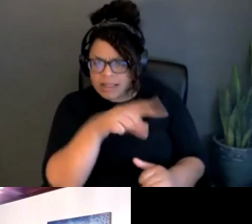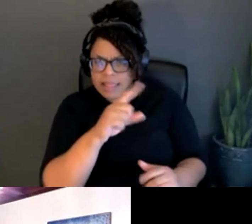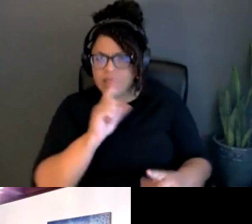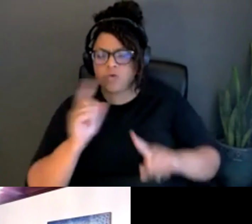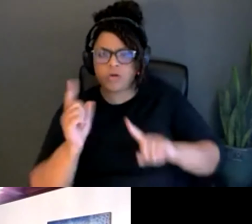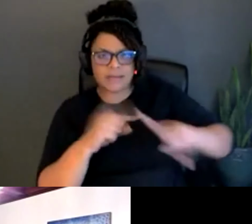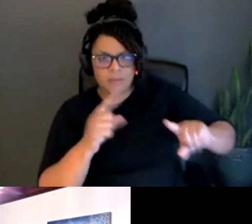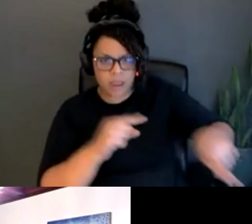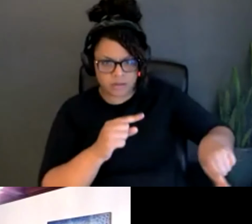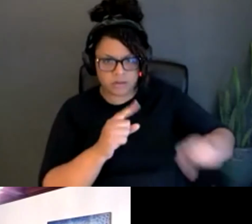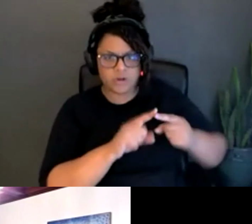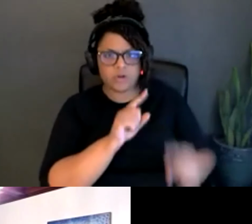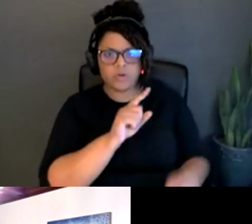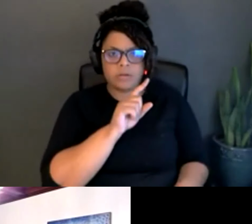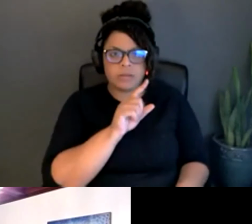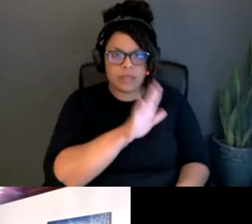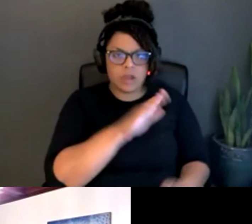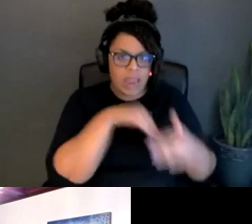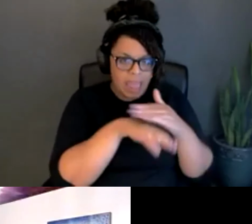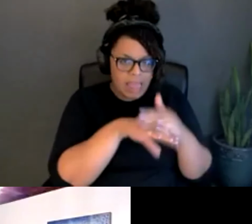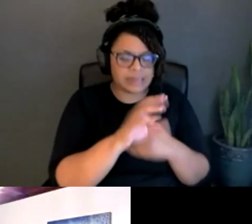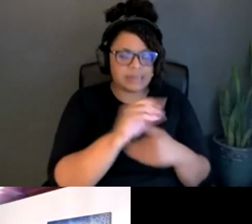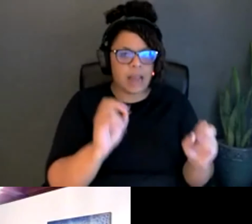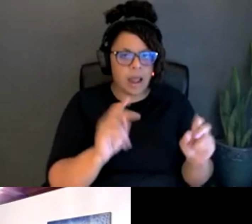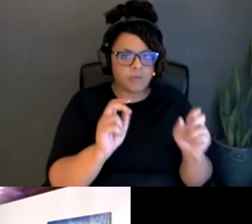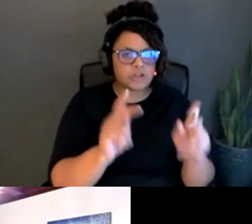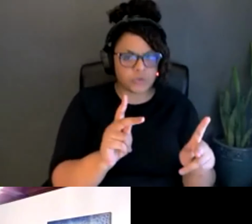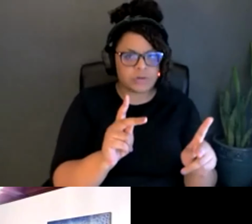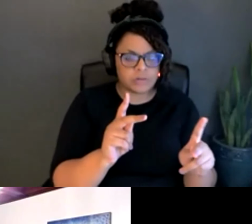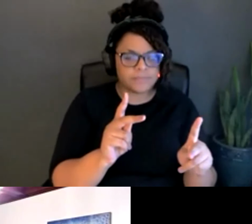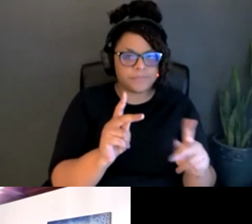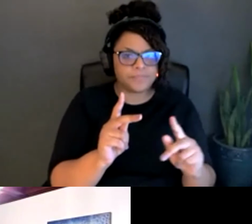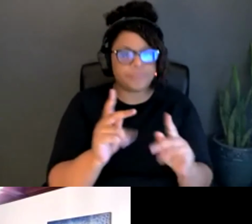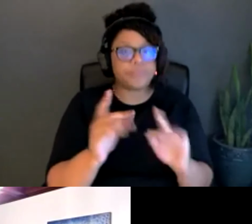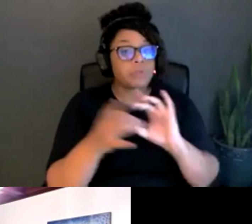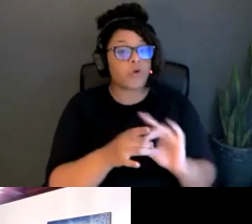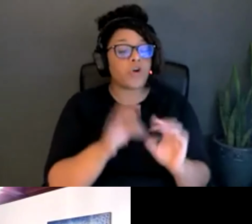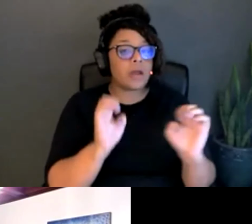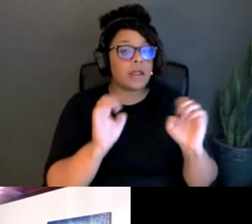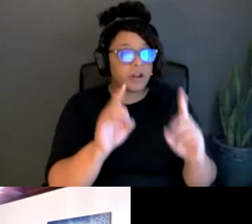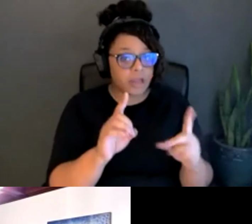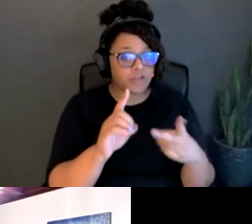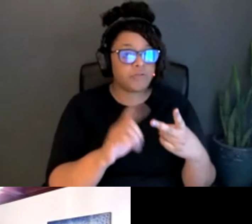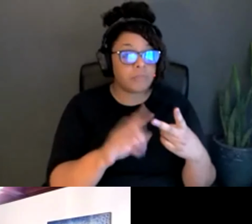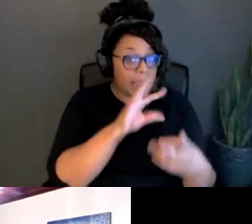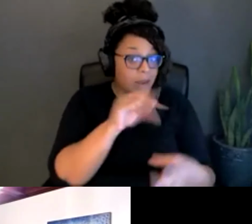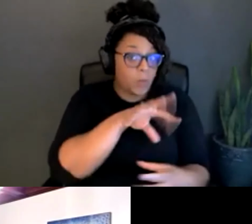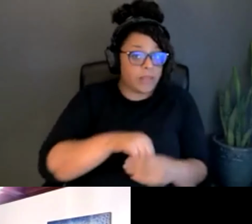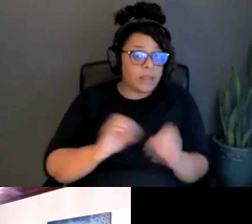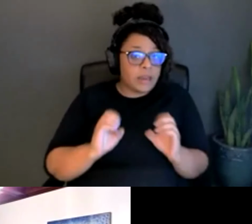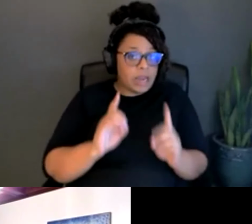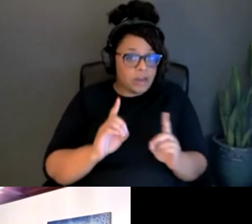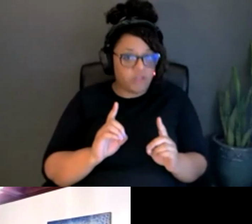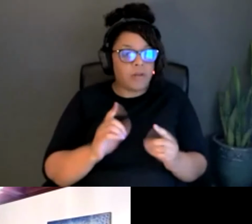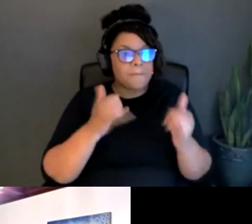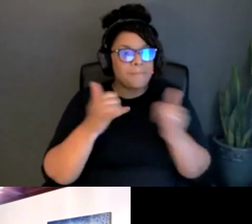responded to access and opportunity with regard to education, and within education, then